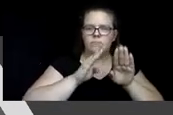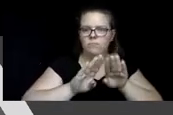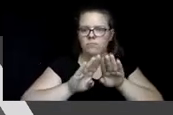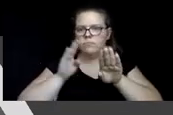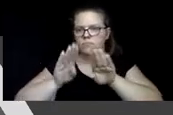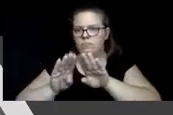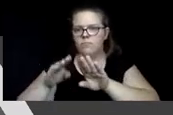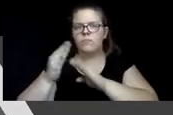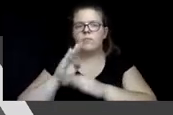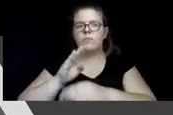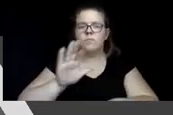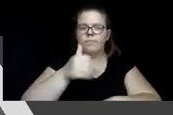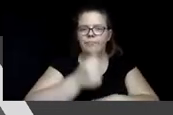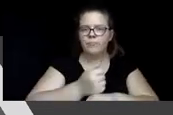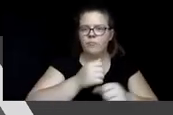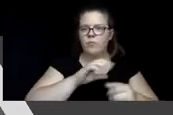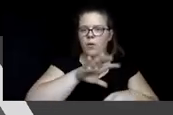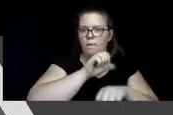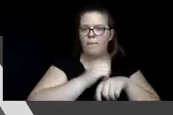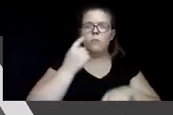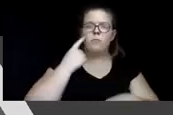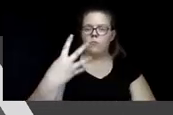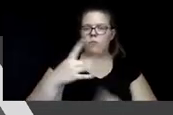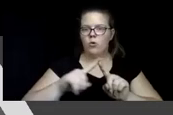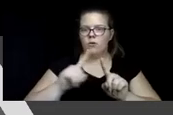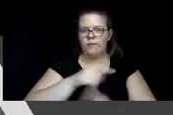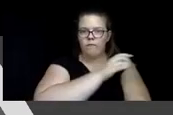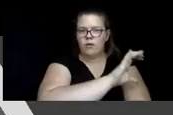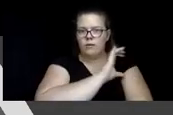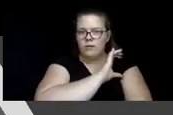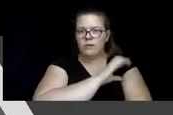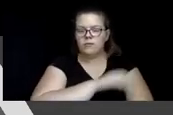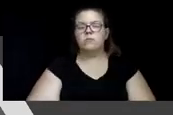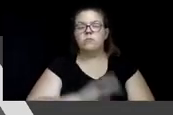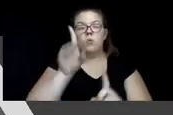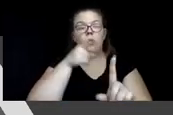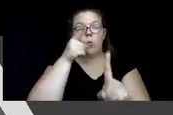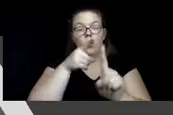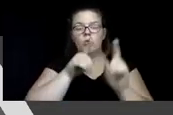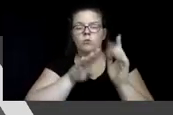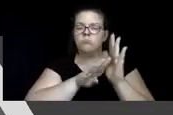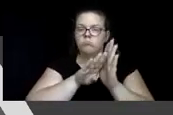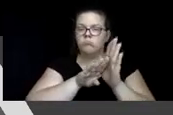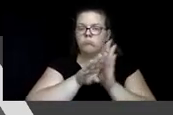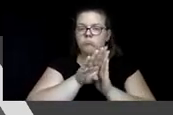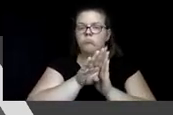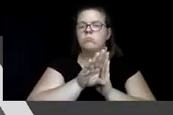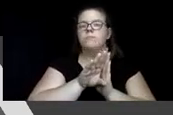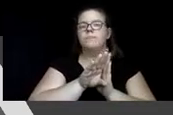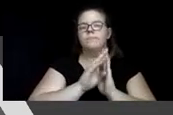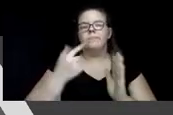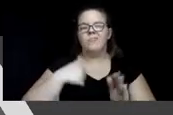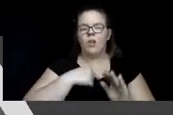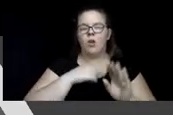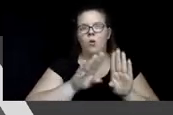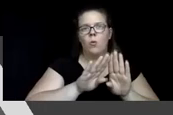4 different clinics there. And the goal was to increase our